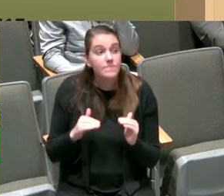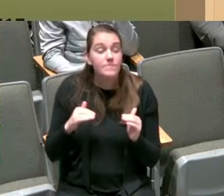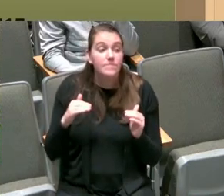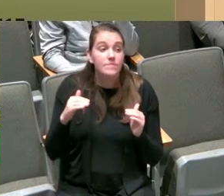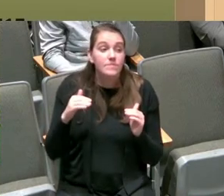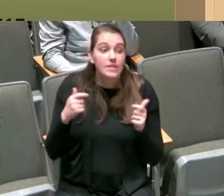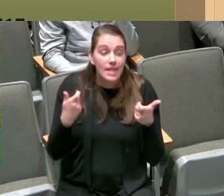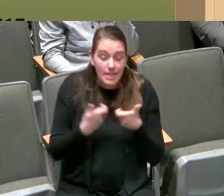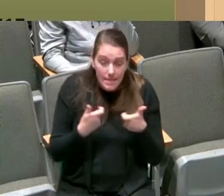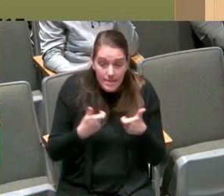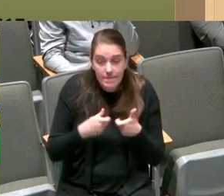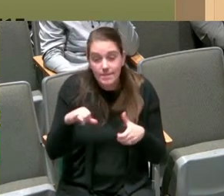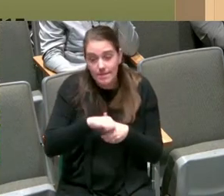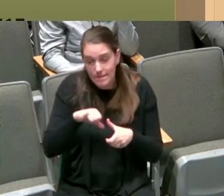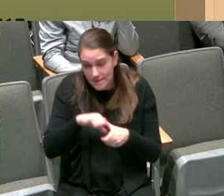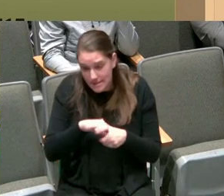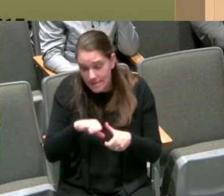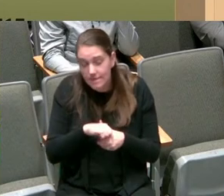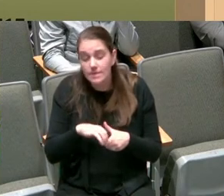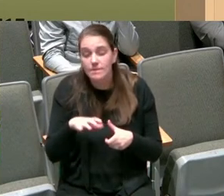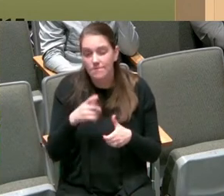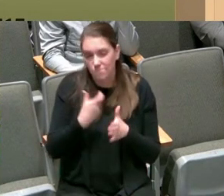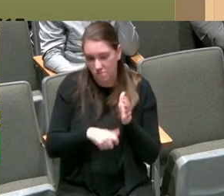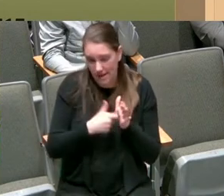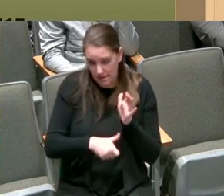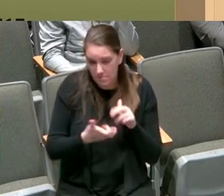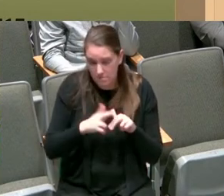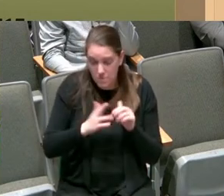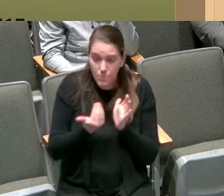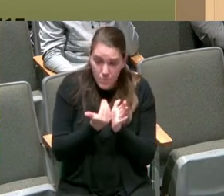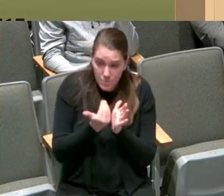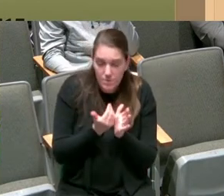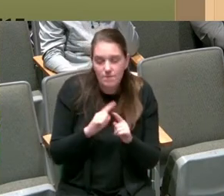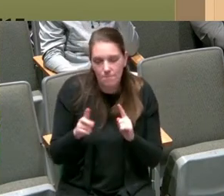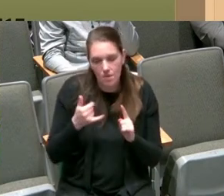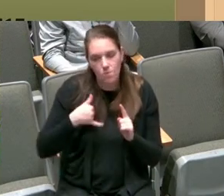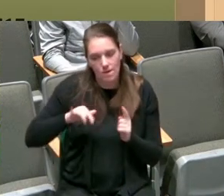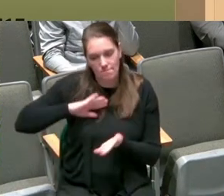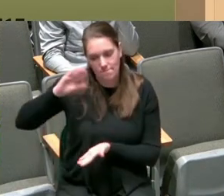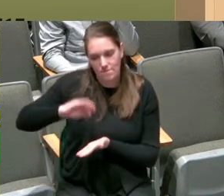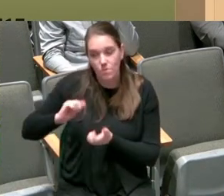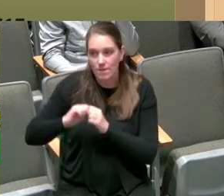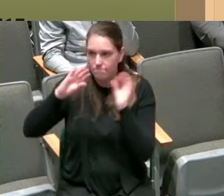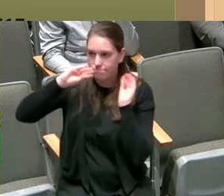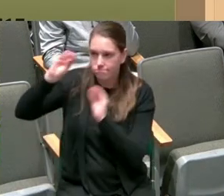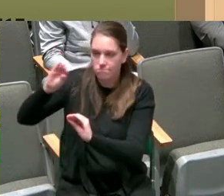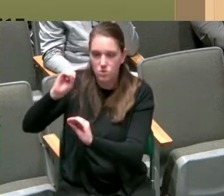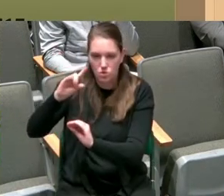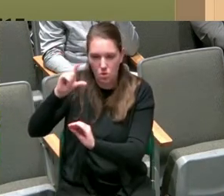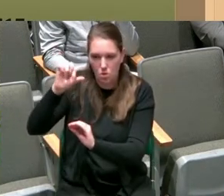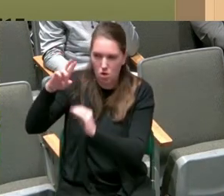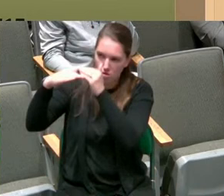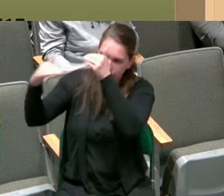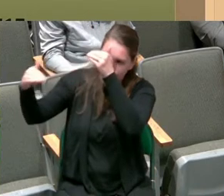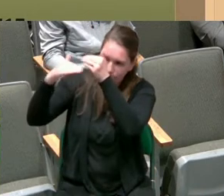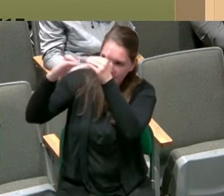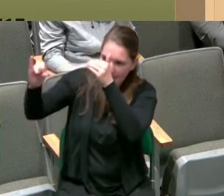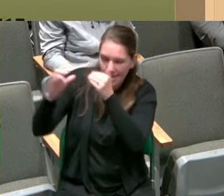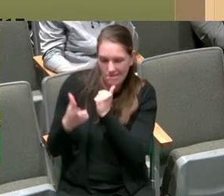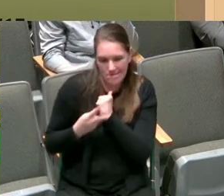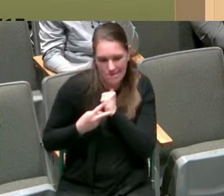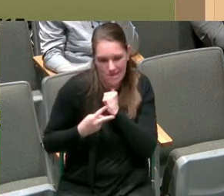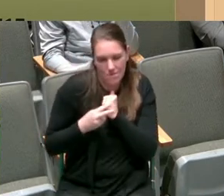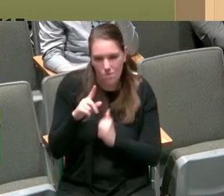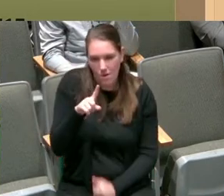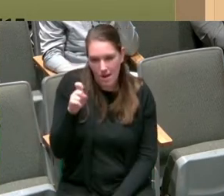are new electric and gas rates and these have been offset by a new solar installation Savings of a hundred and